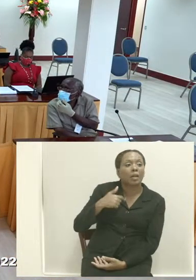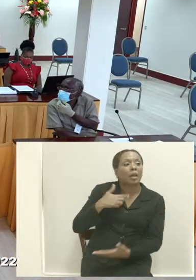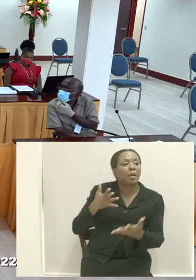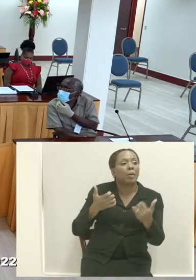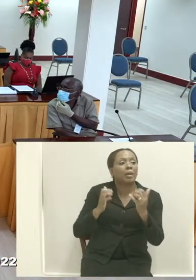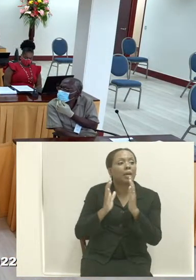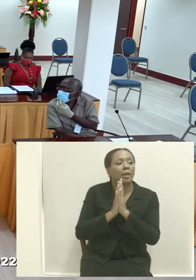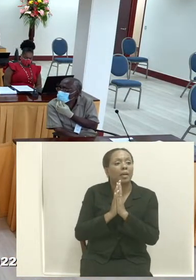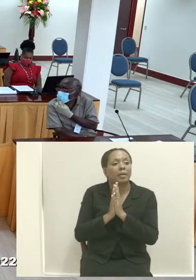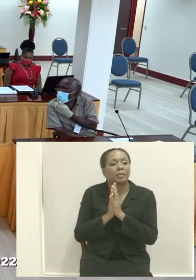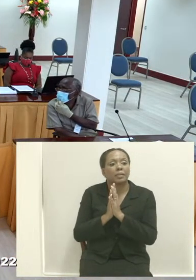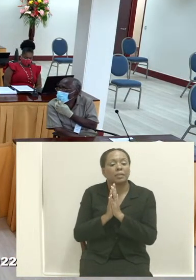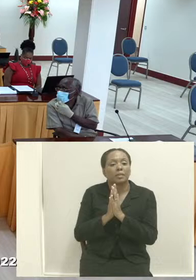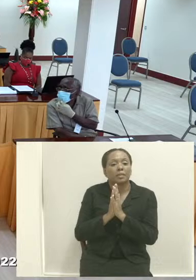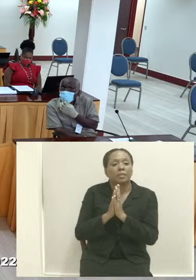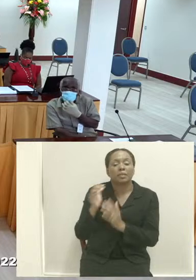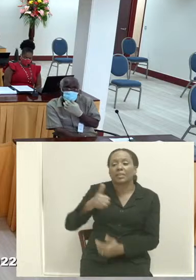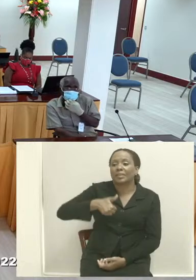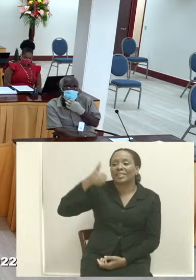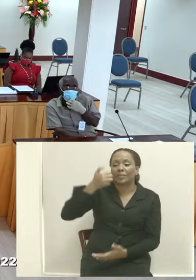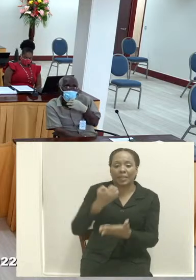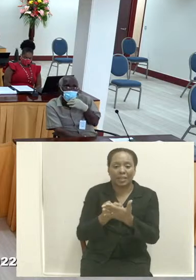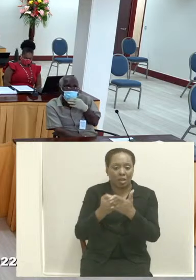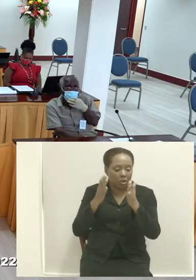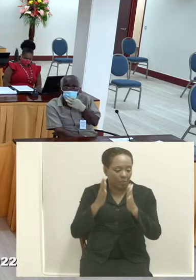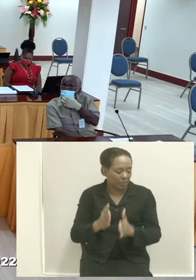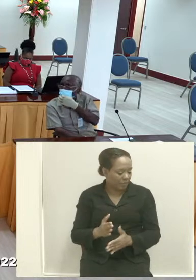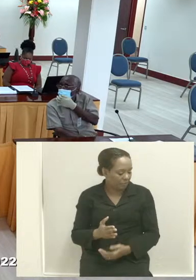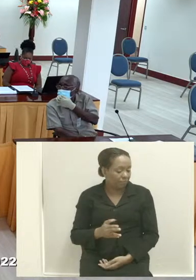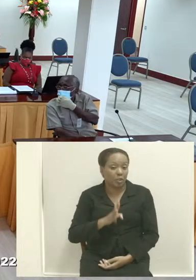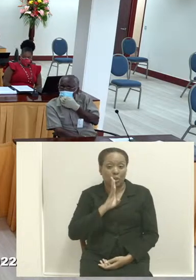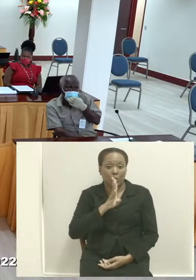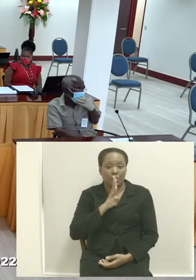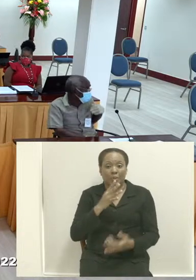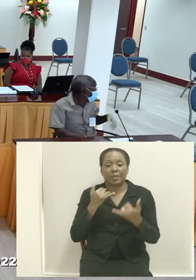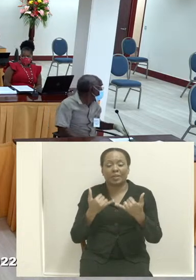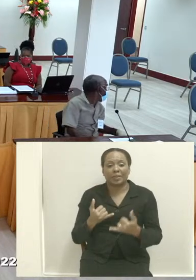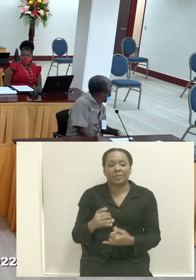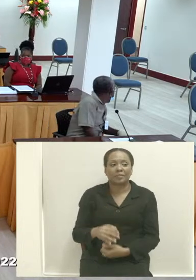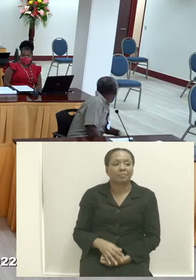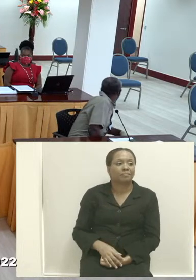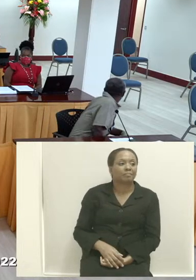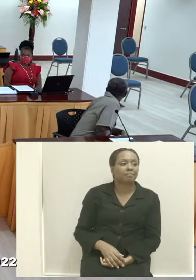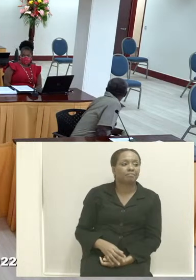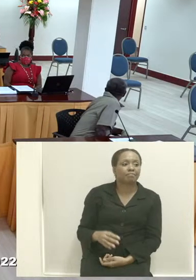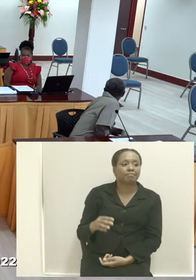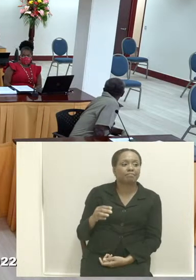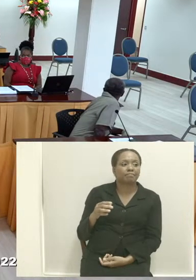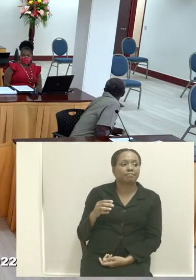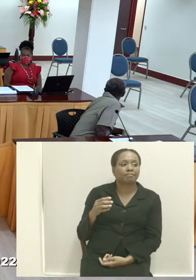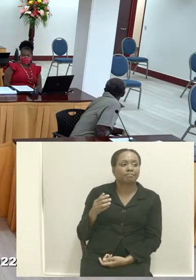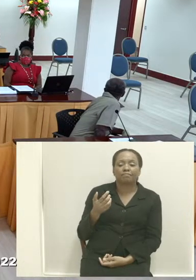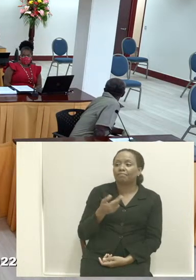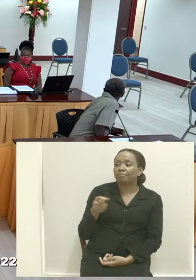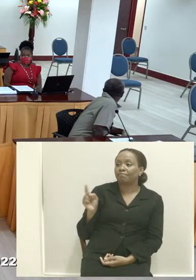ministry to speak to this matter of the electronic single window a little bit more, with your permission.